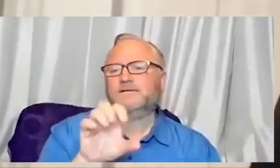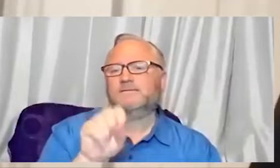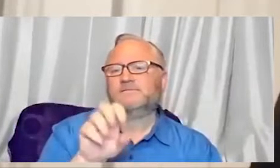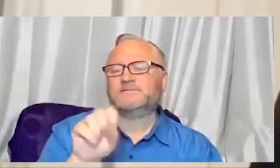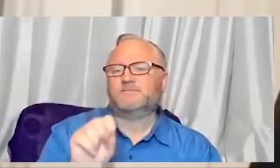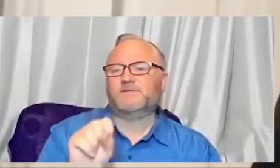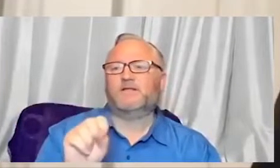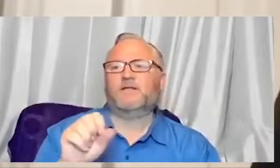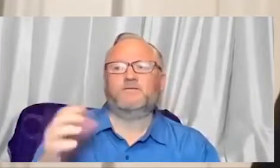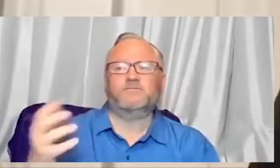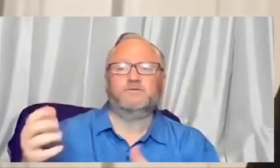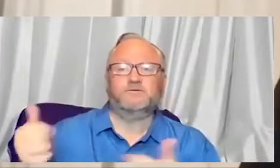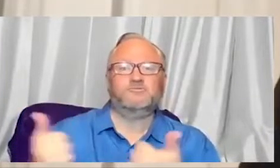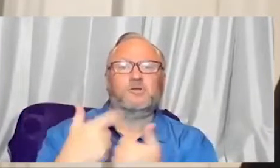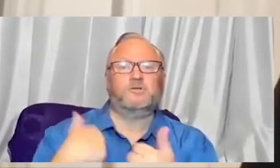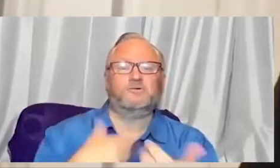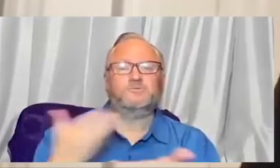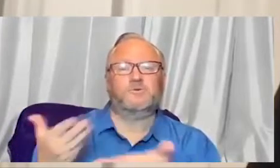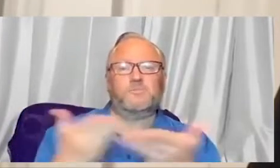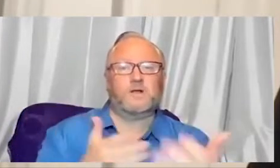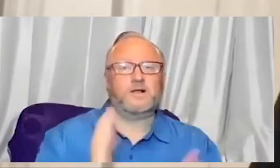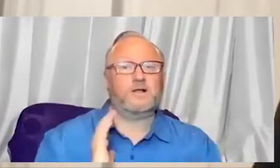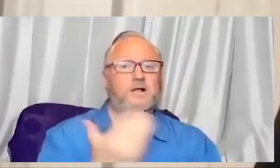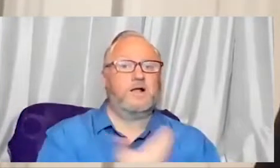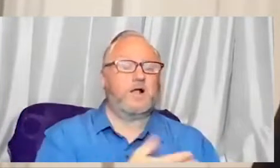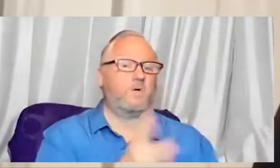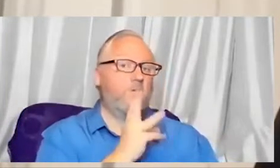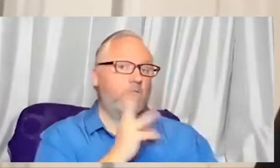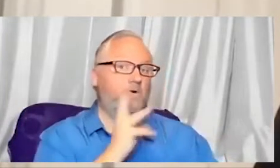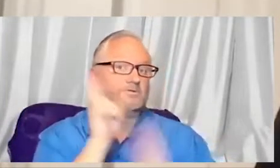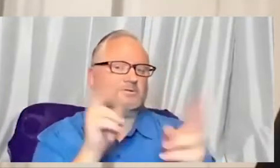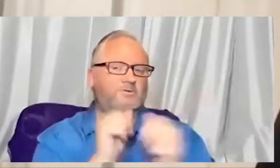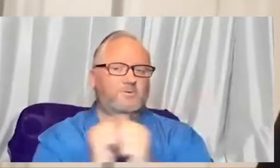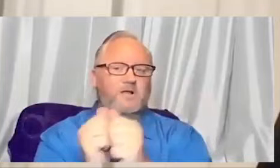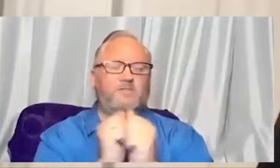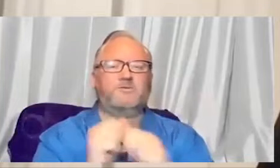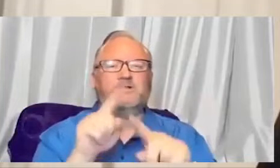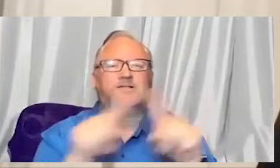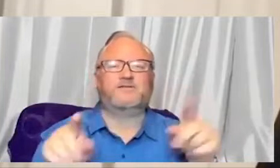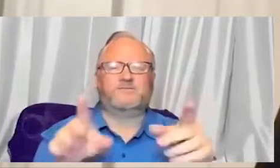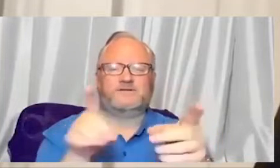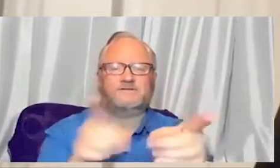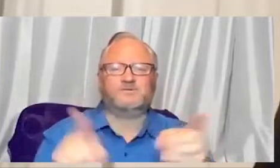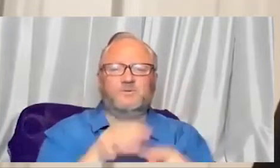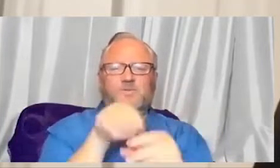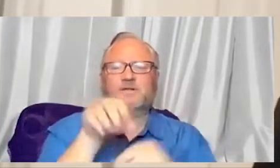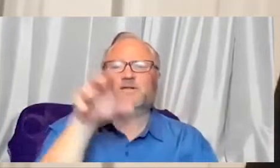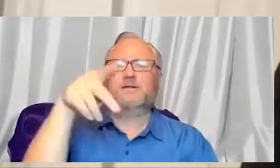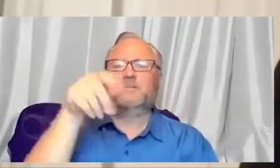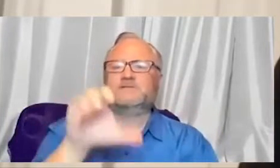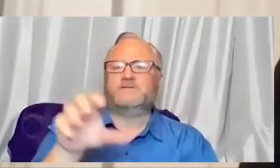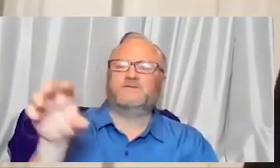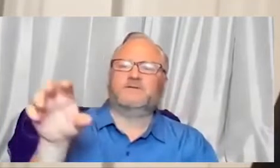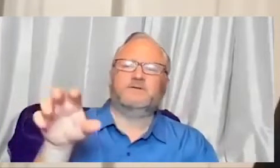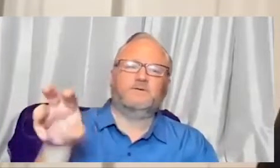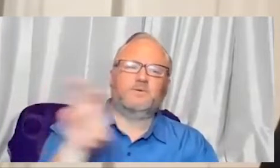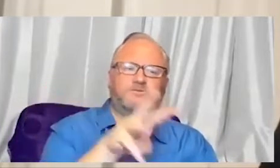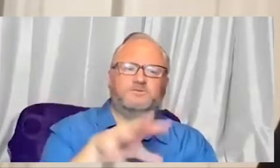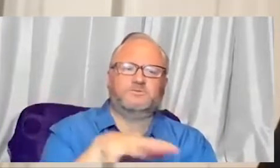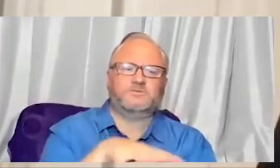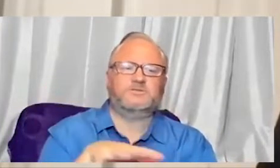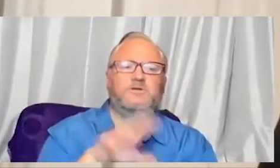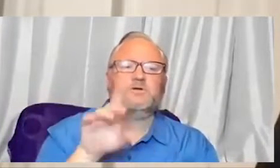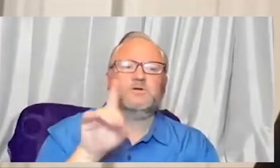waters, these rivers, together, the districts in the Pacific Western region. Reverend Carlton Elliott Smith has